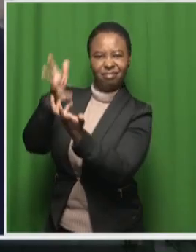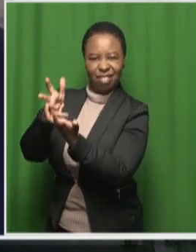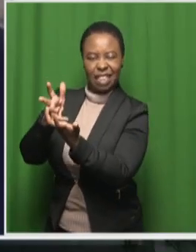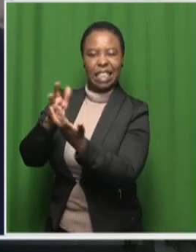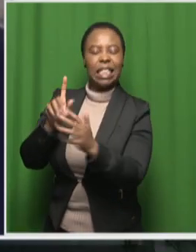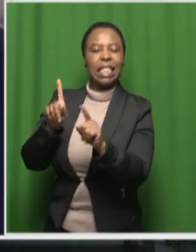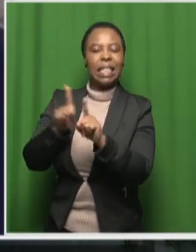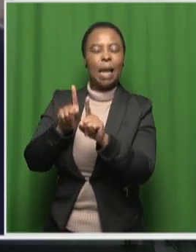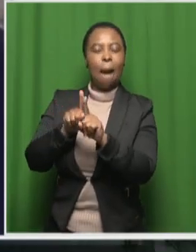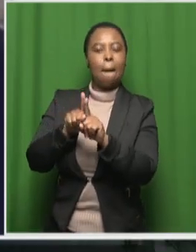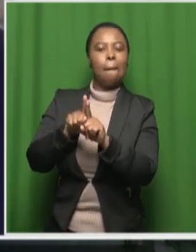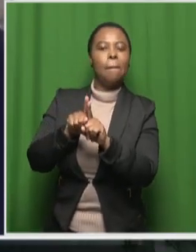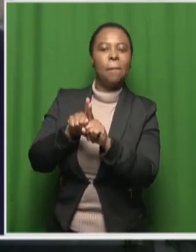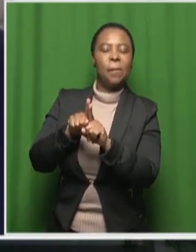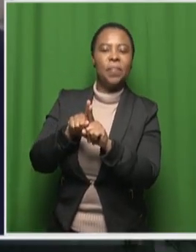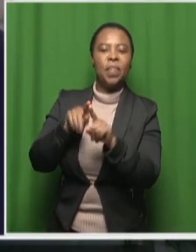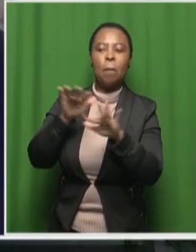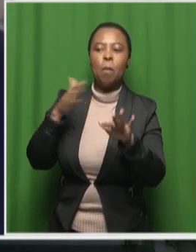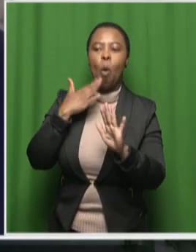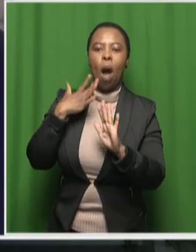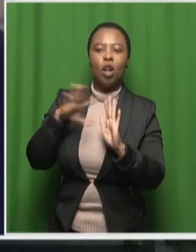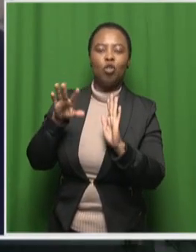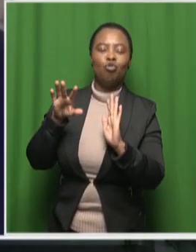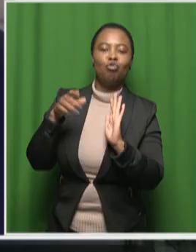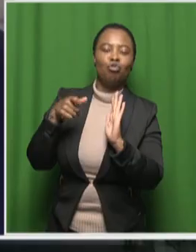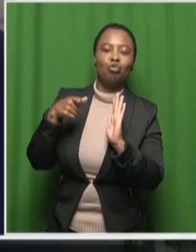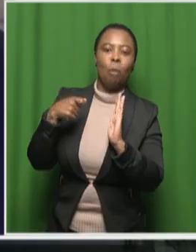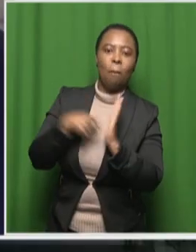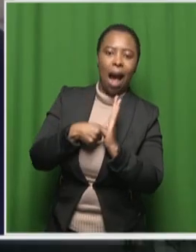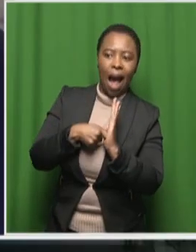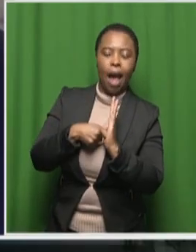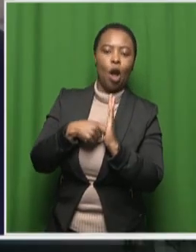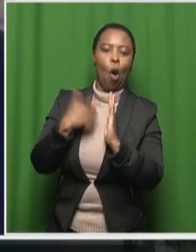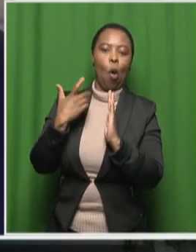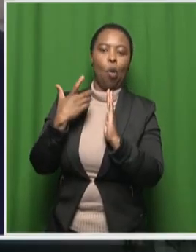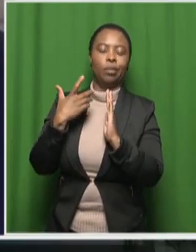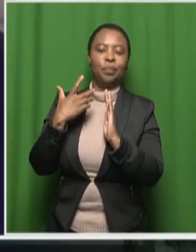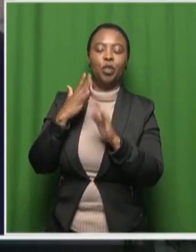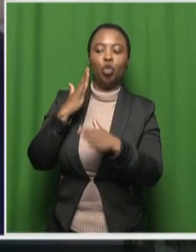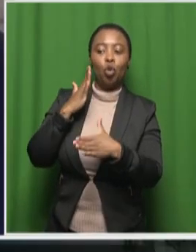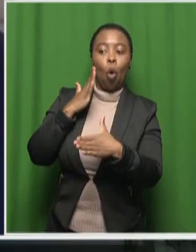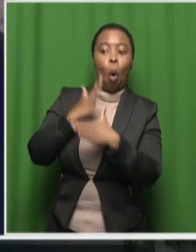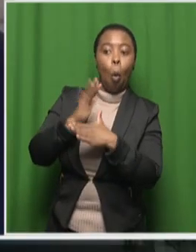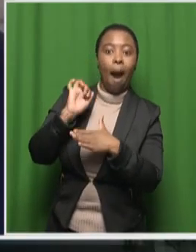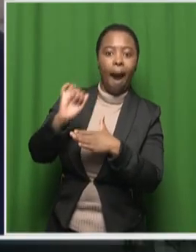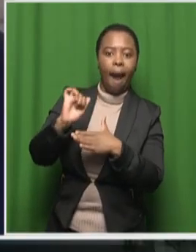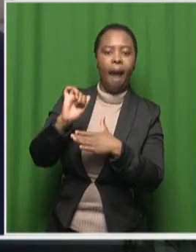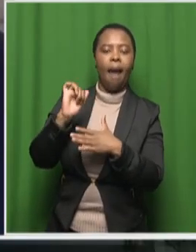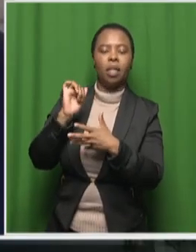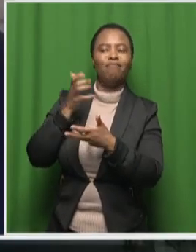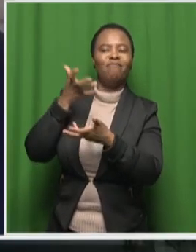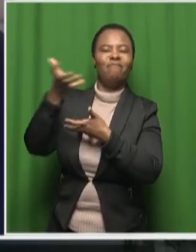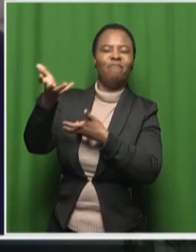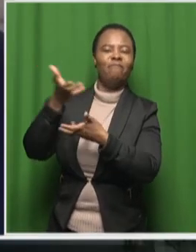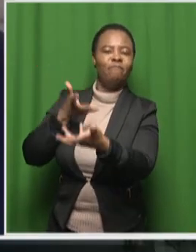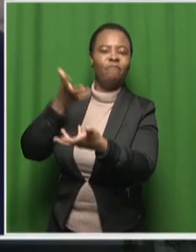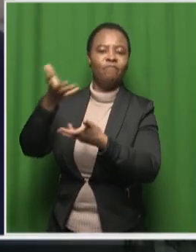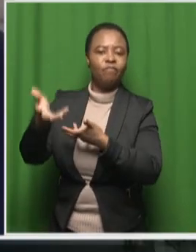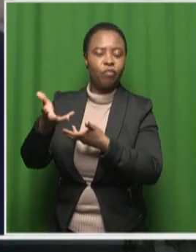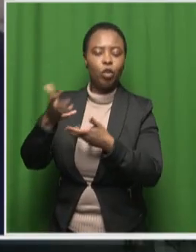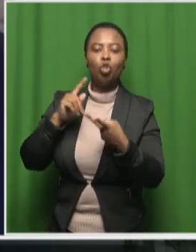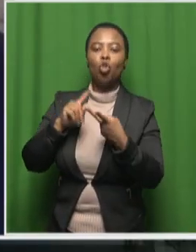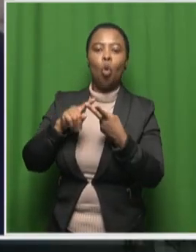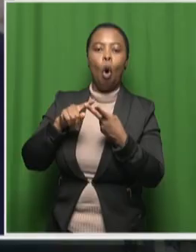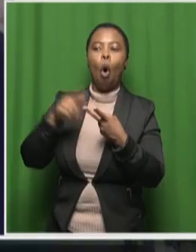you also, or the market that you're also hoping to tap into and interact with your pieces, even incorporating it into their own